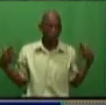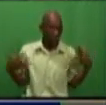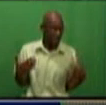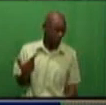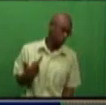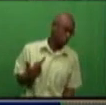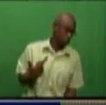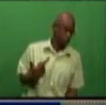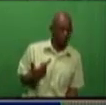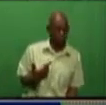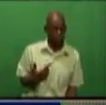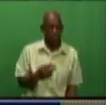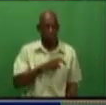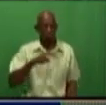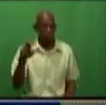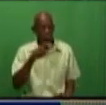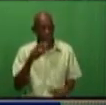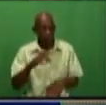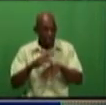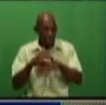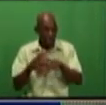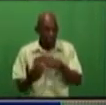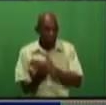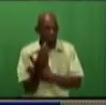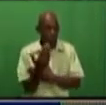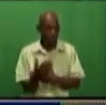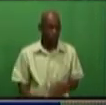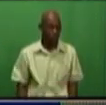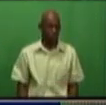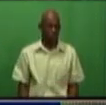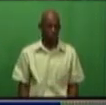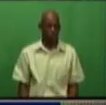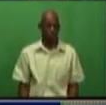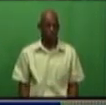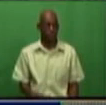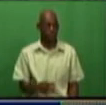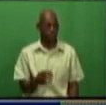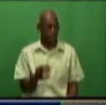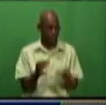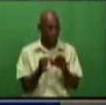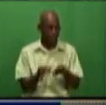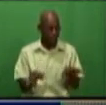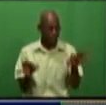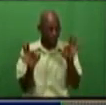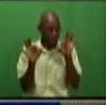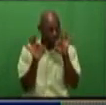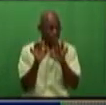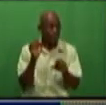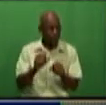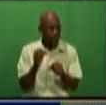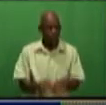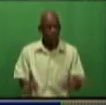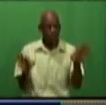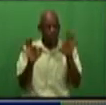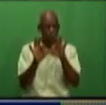public transportation in the early hours of the morning. It's also urgent that we strengthen the national tripartite